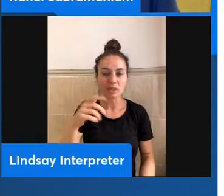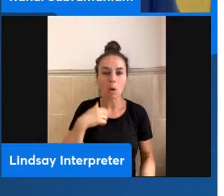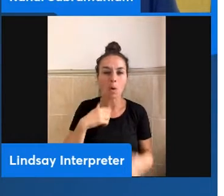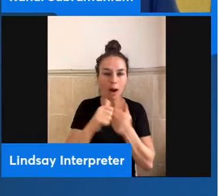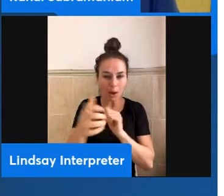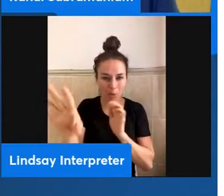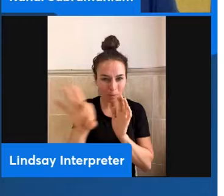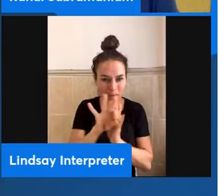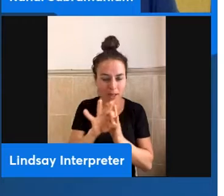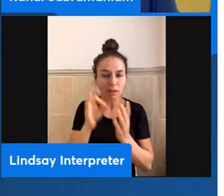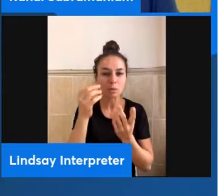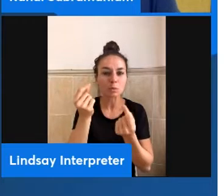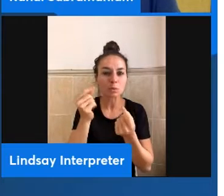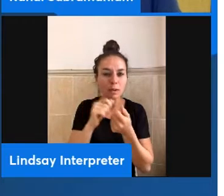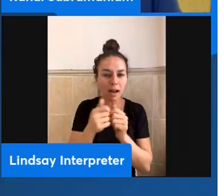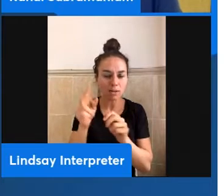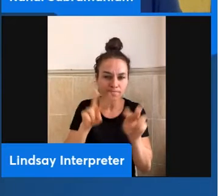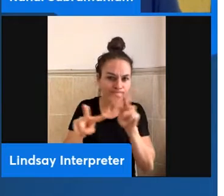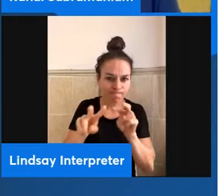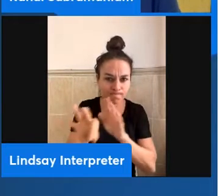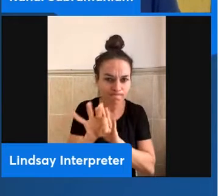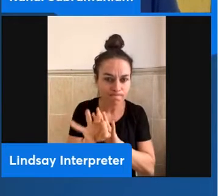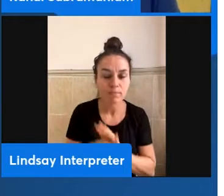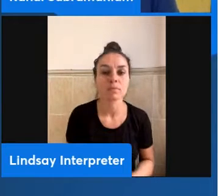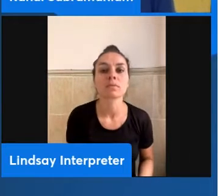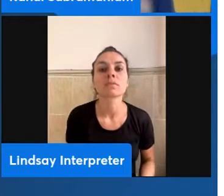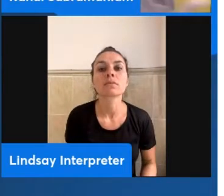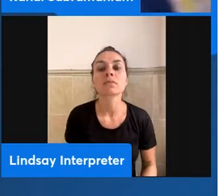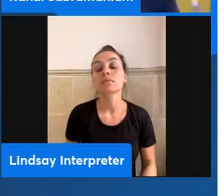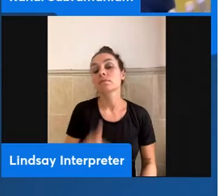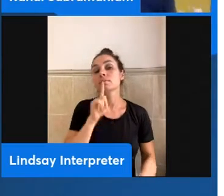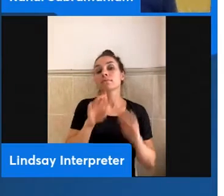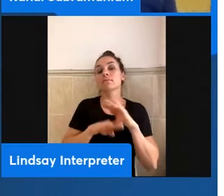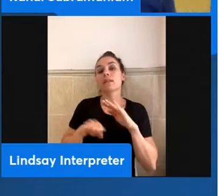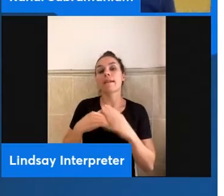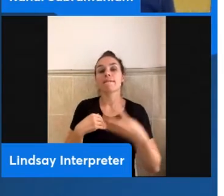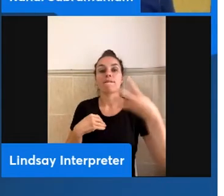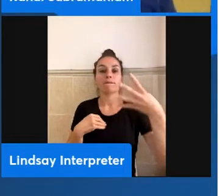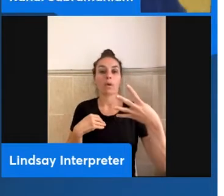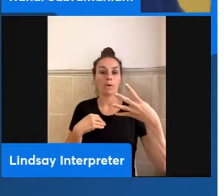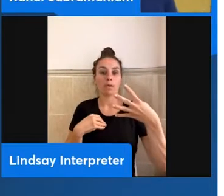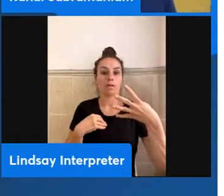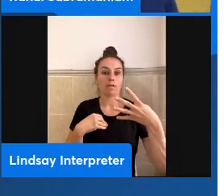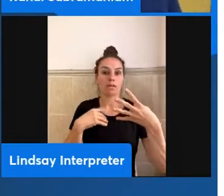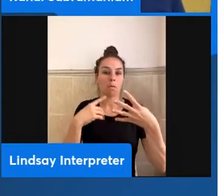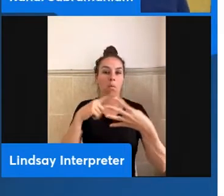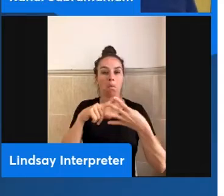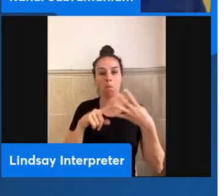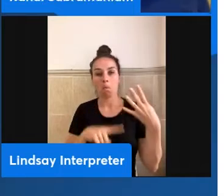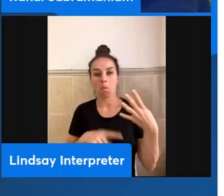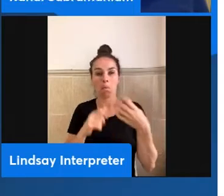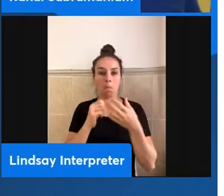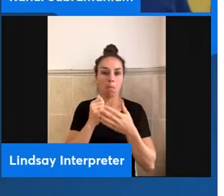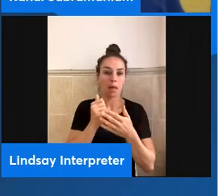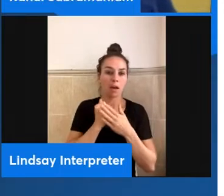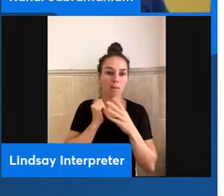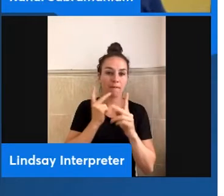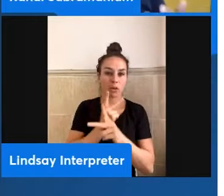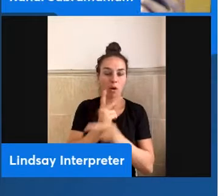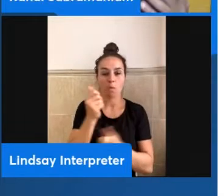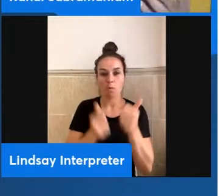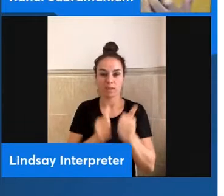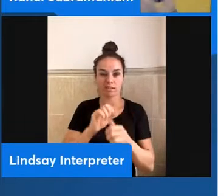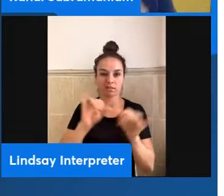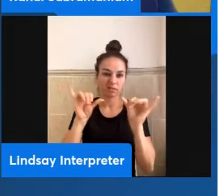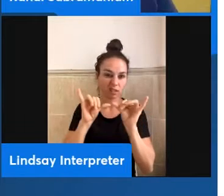type? So basically, there are 4 parameters that determine what kind of instance size you pick.